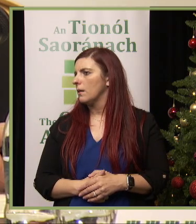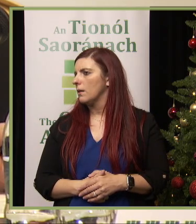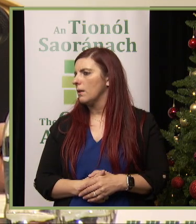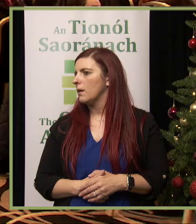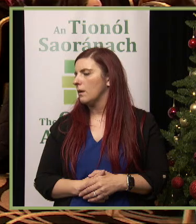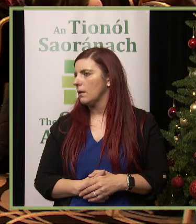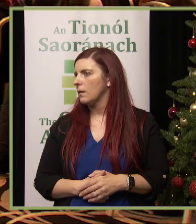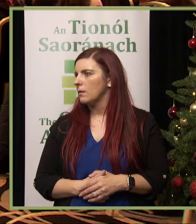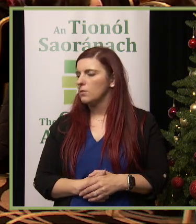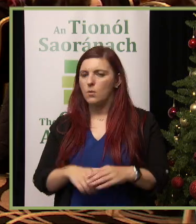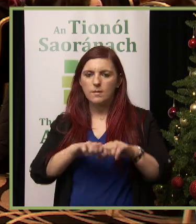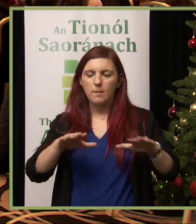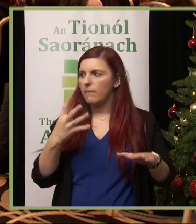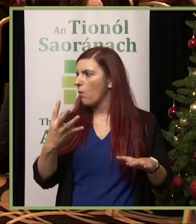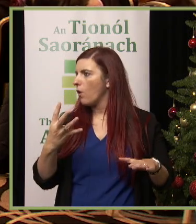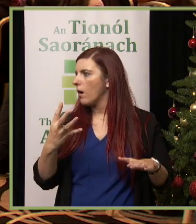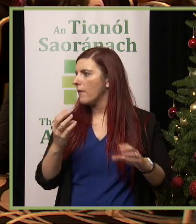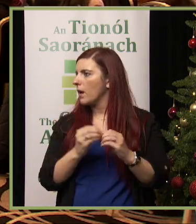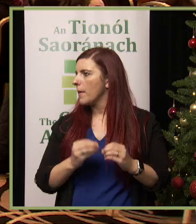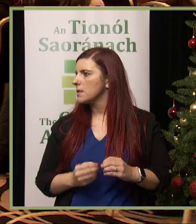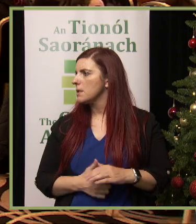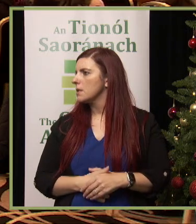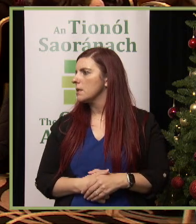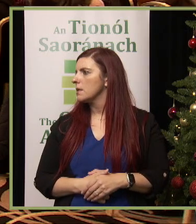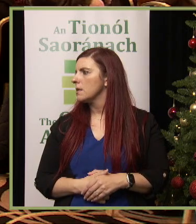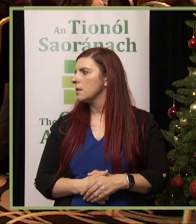4, please. Thank you.